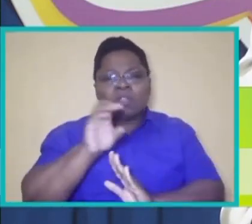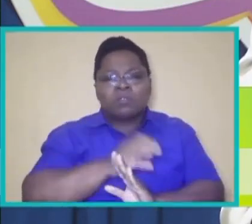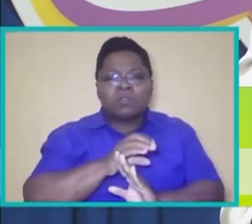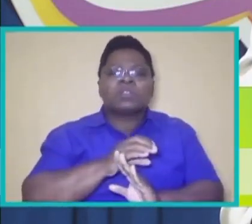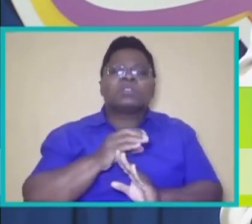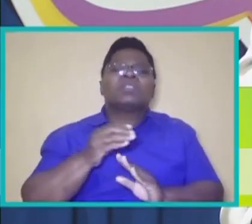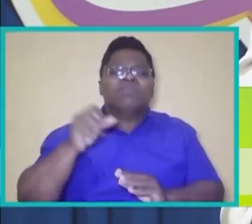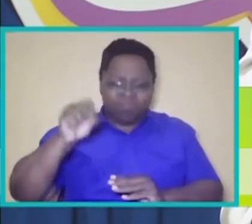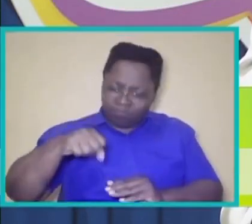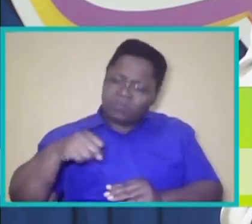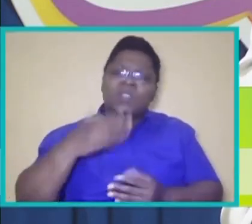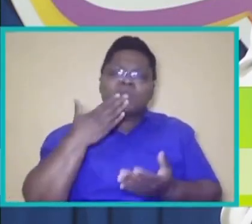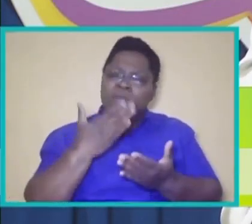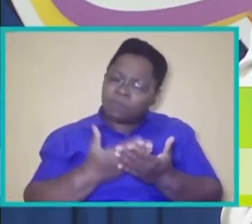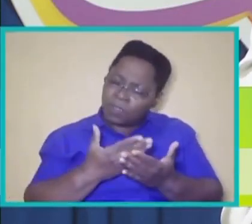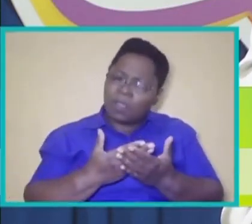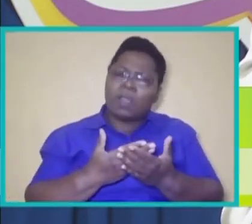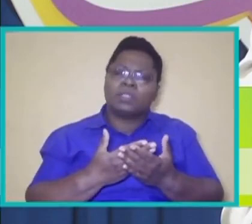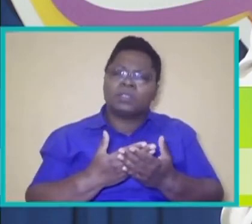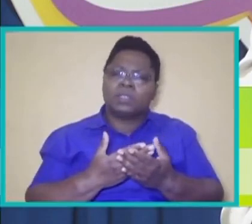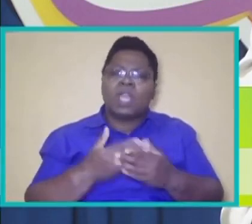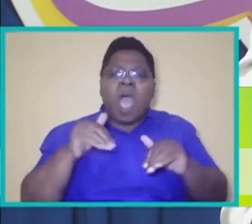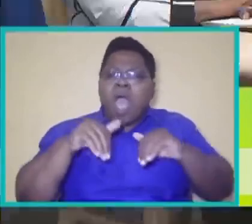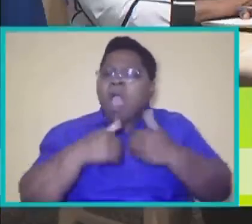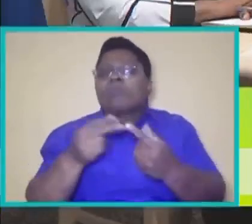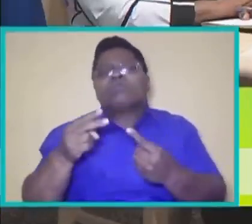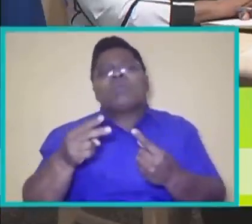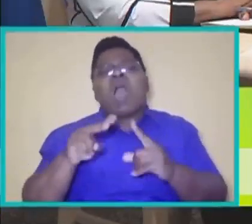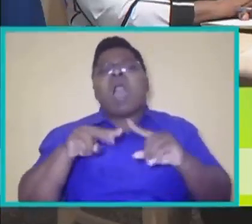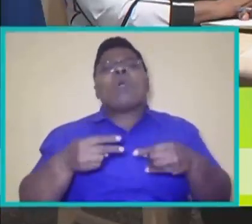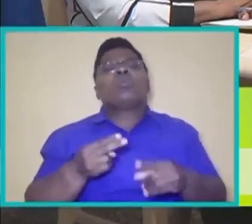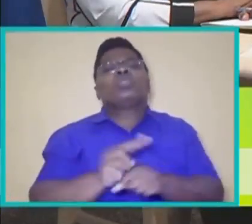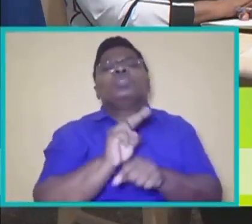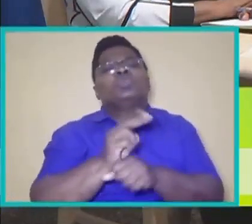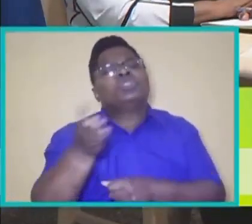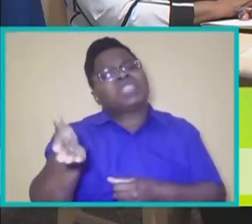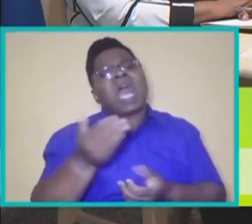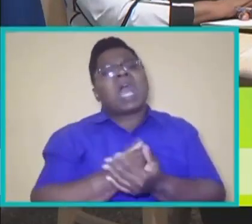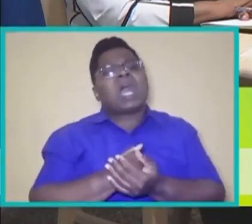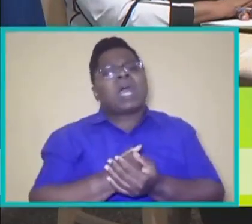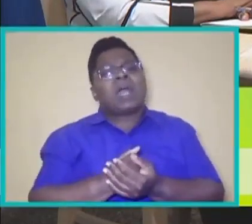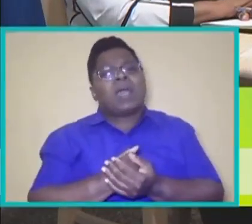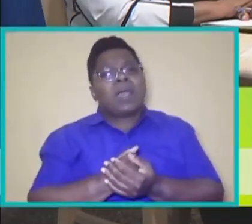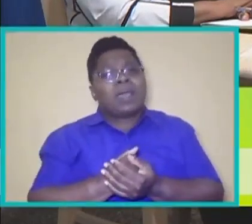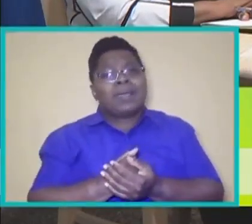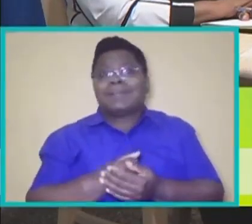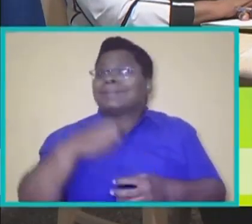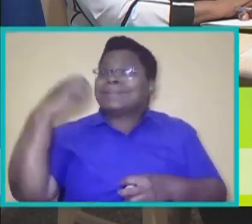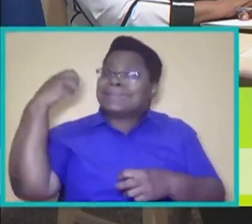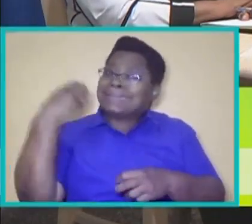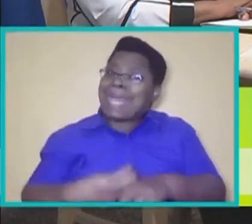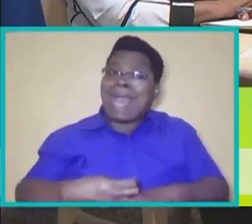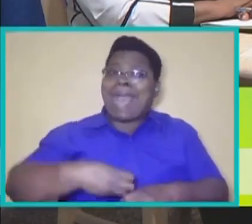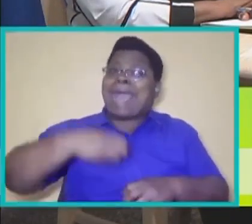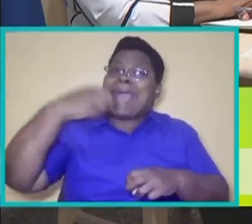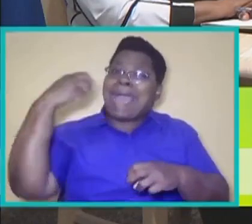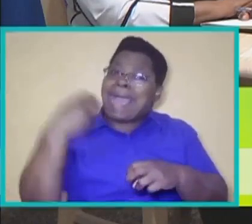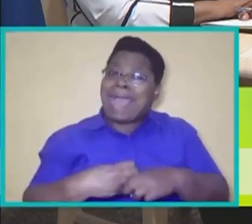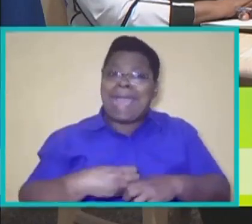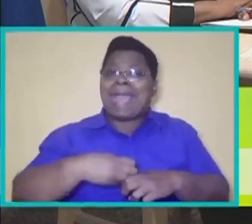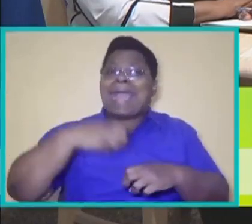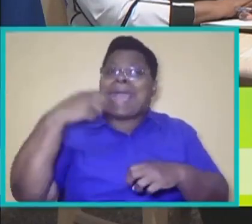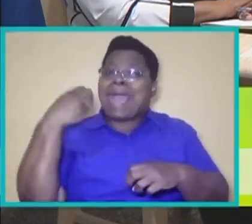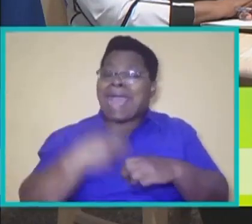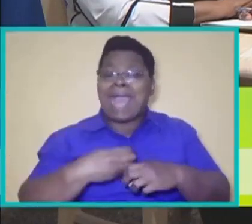good. It's the implementation of the curriculum that is challenging when teachers are